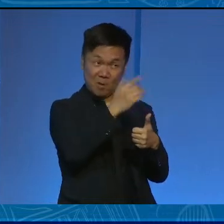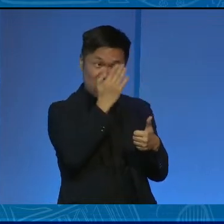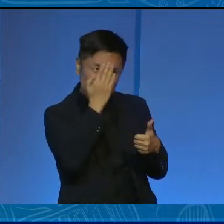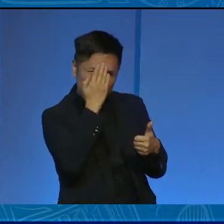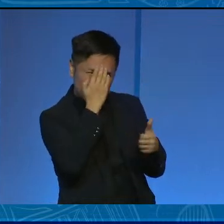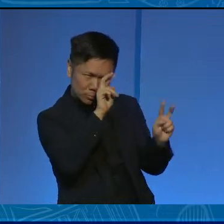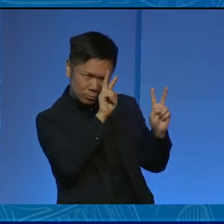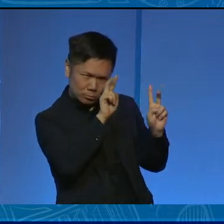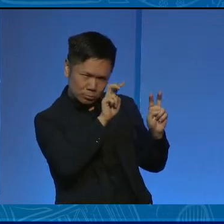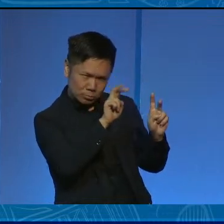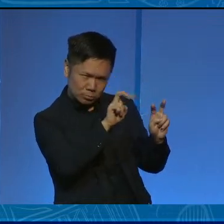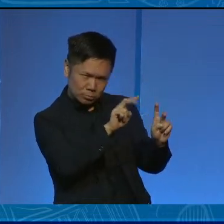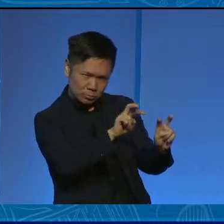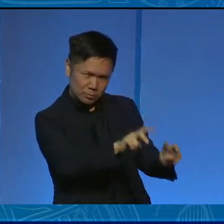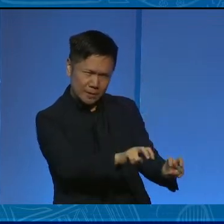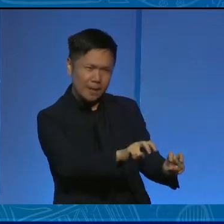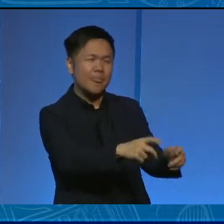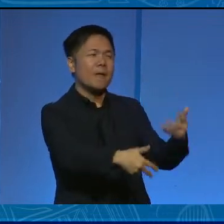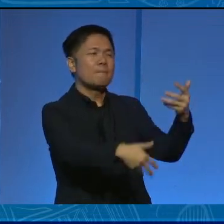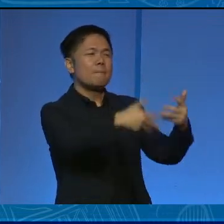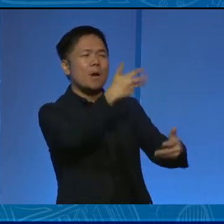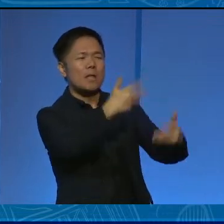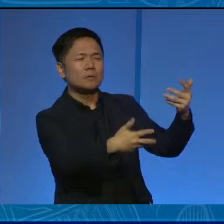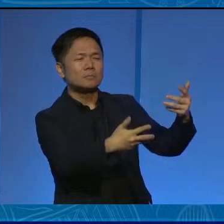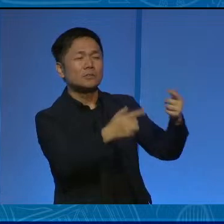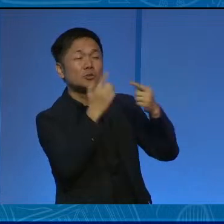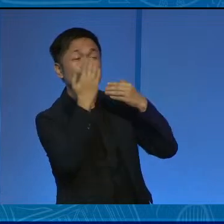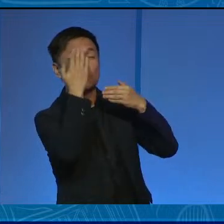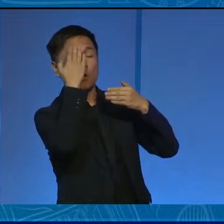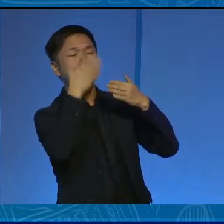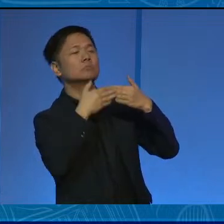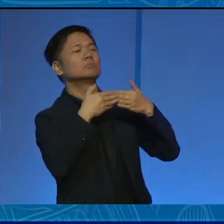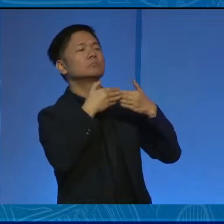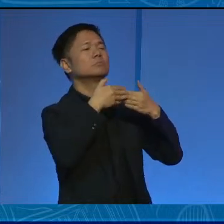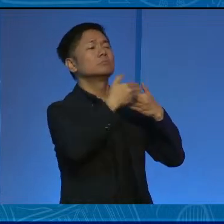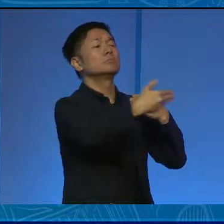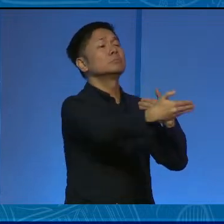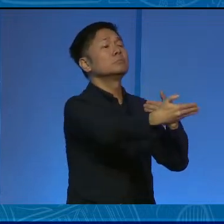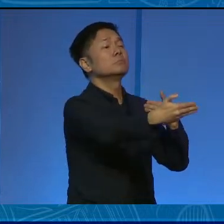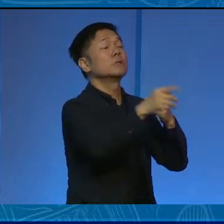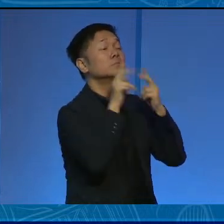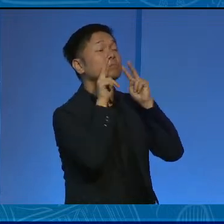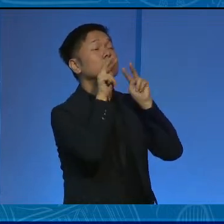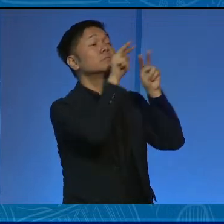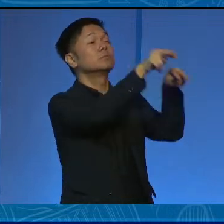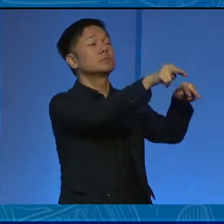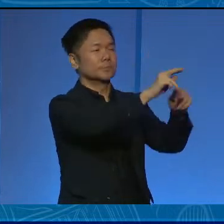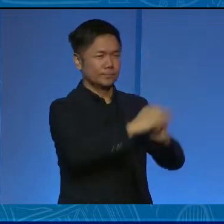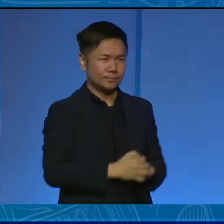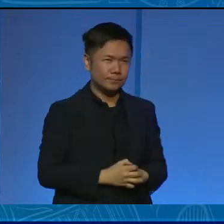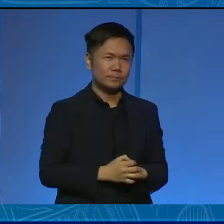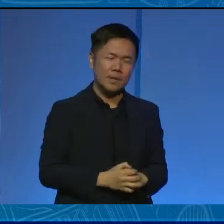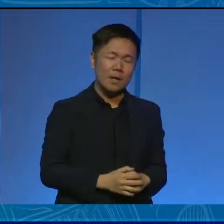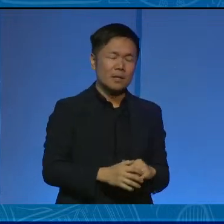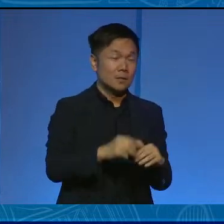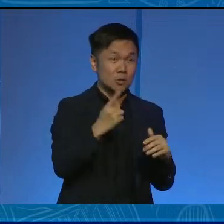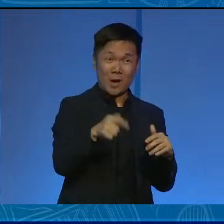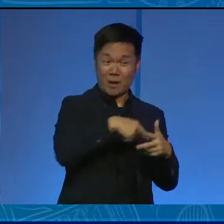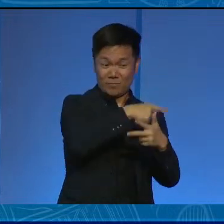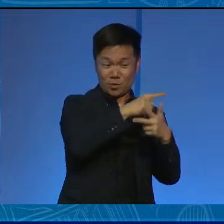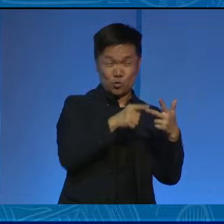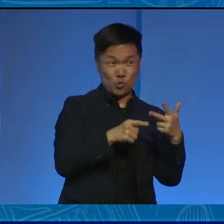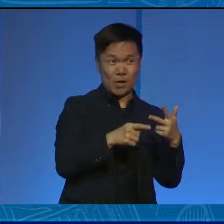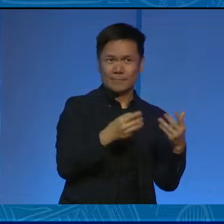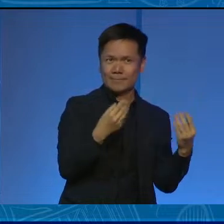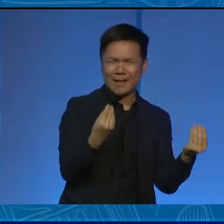up analytics and forecasting models. For us to realize progress on these 3 areas and more, we need